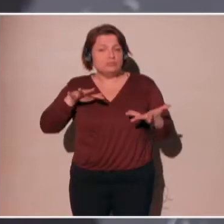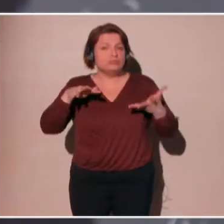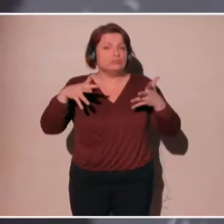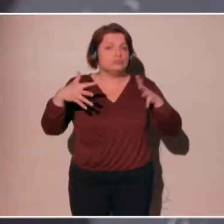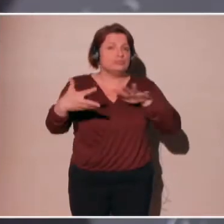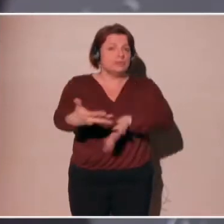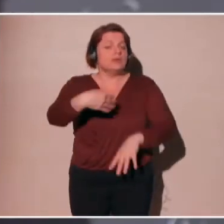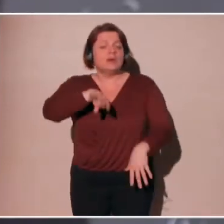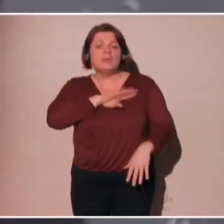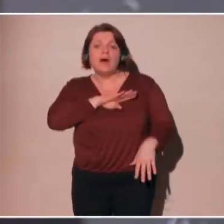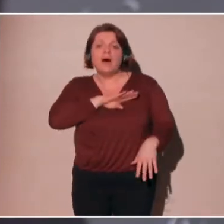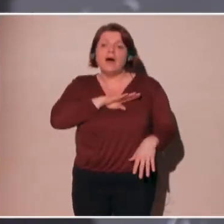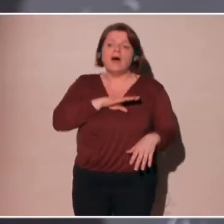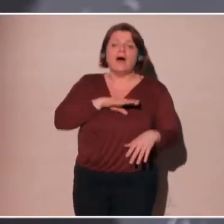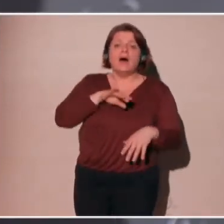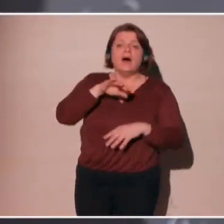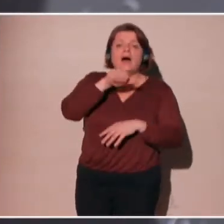in healthcare